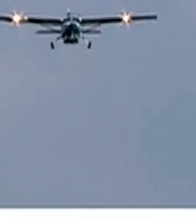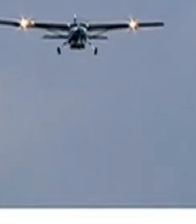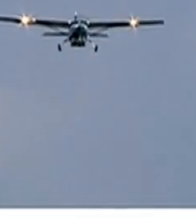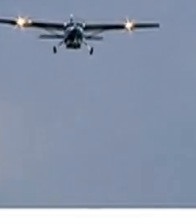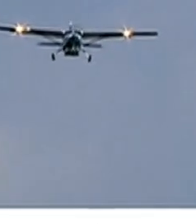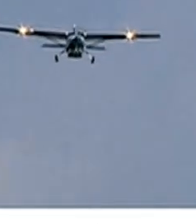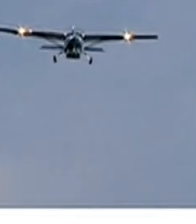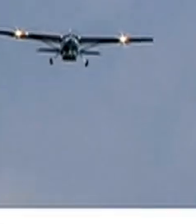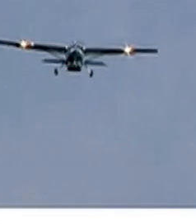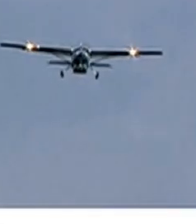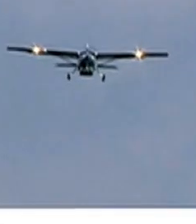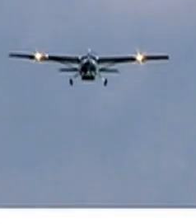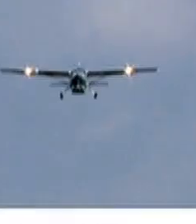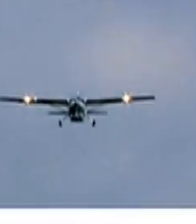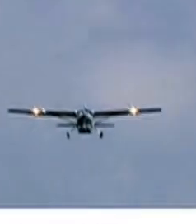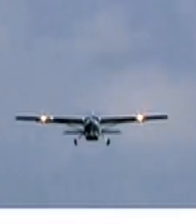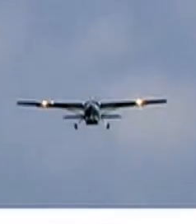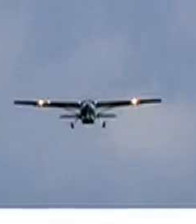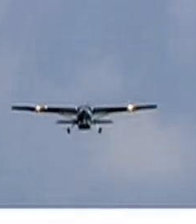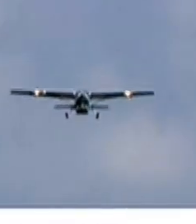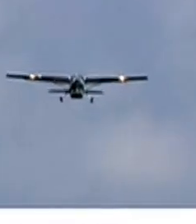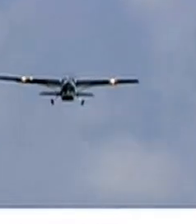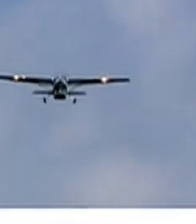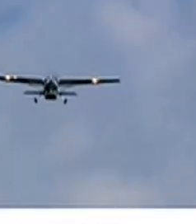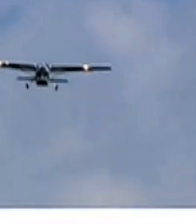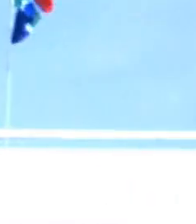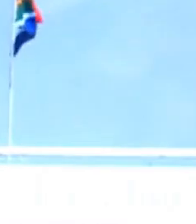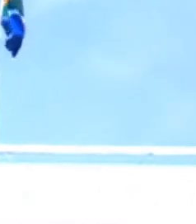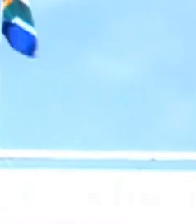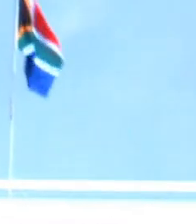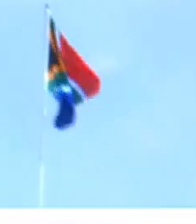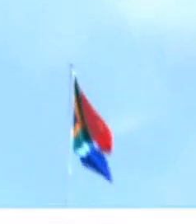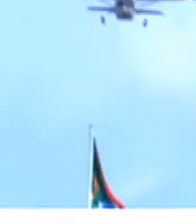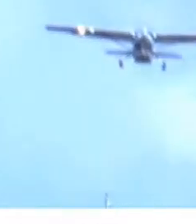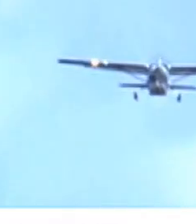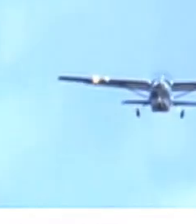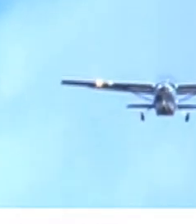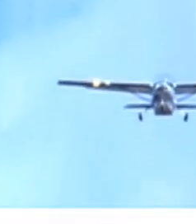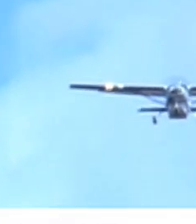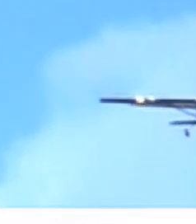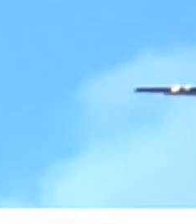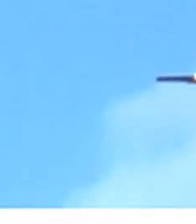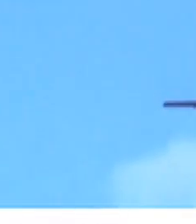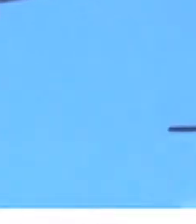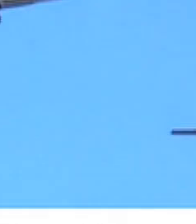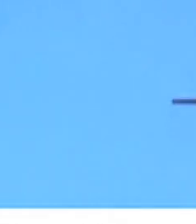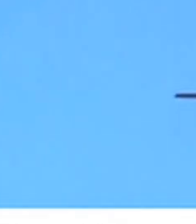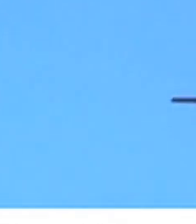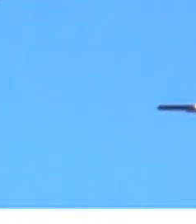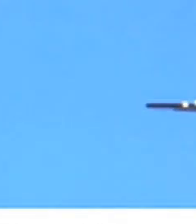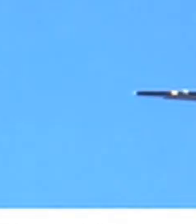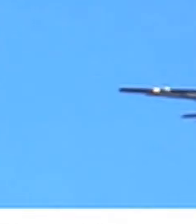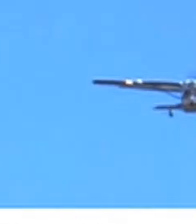and Lieutenant Colonel Mabidi Kama, officer commanding 44 Squadron. Ladies and gentlemen, the light